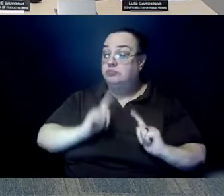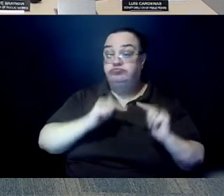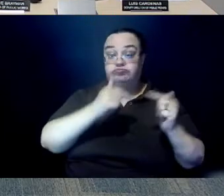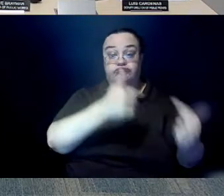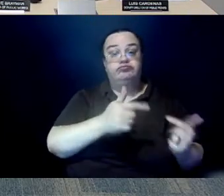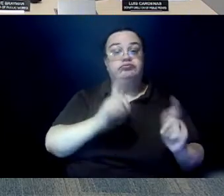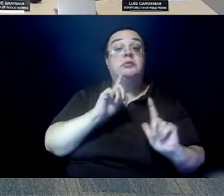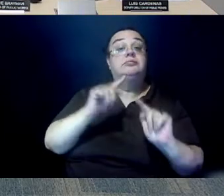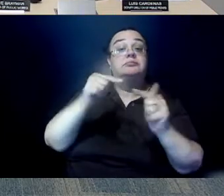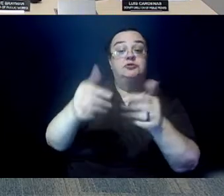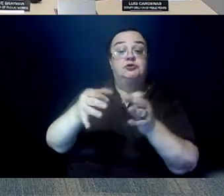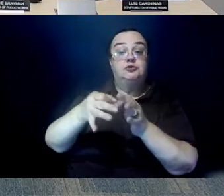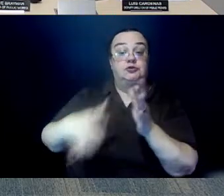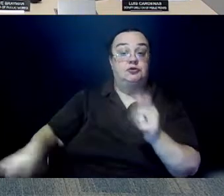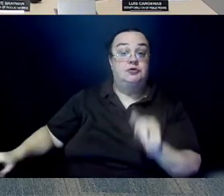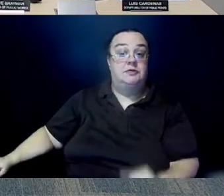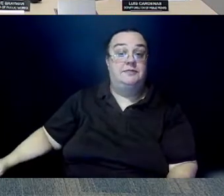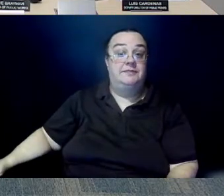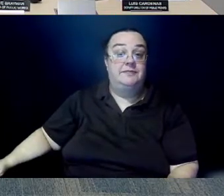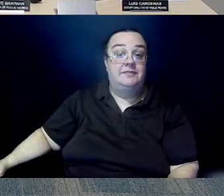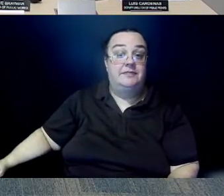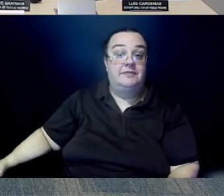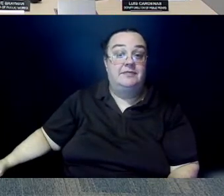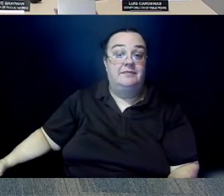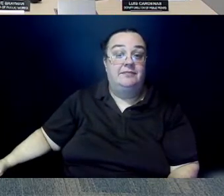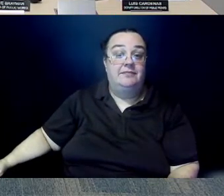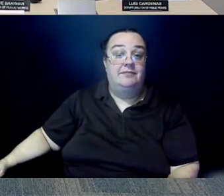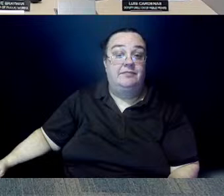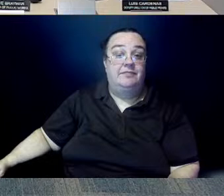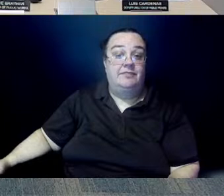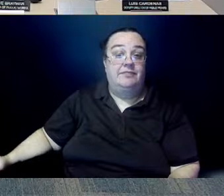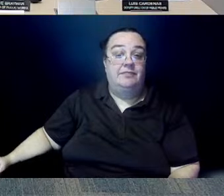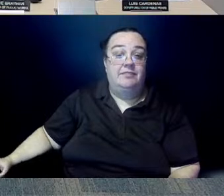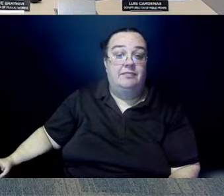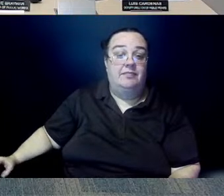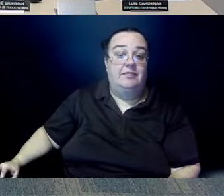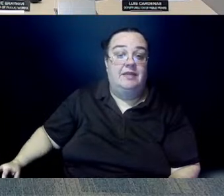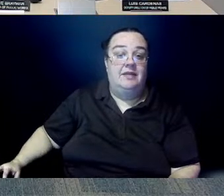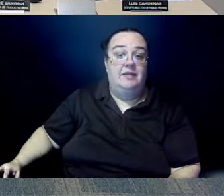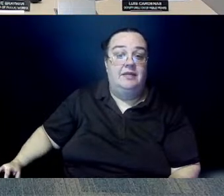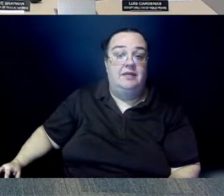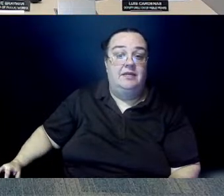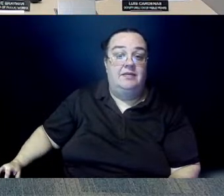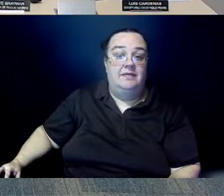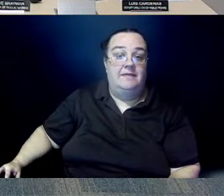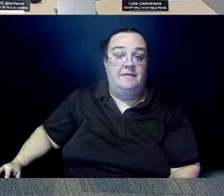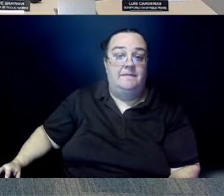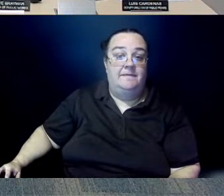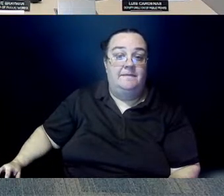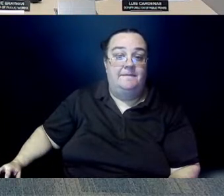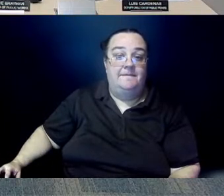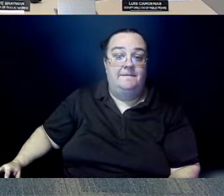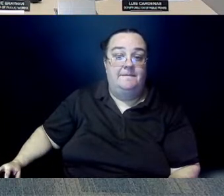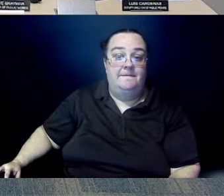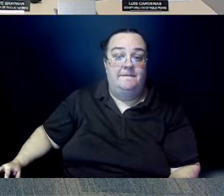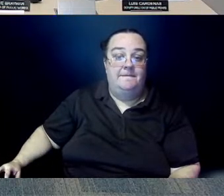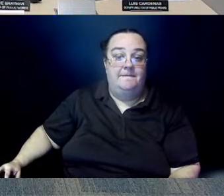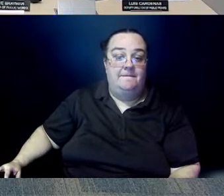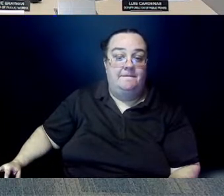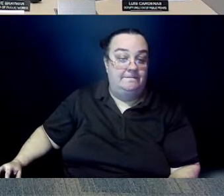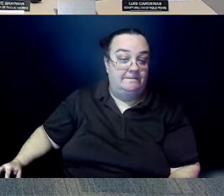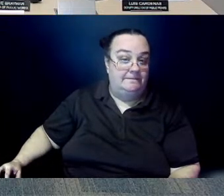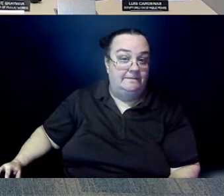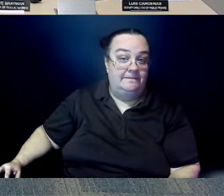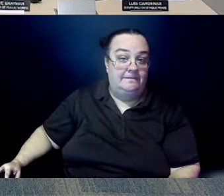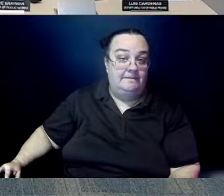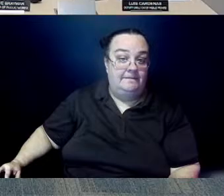Elaine. Thank you. I wanted to extend my thanks to Mayor Watson, Administrator Galloway, and the rest of the council